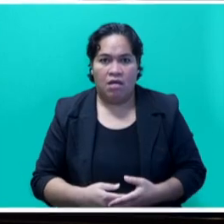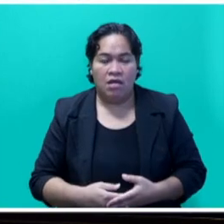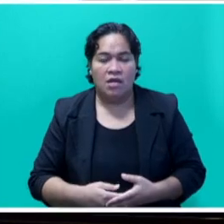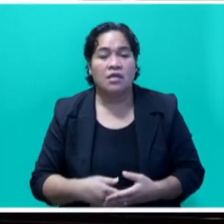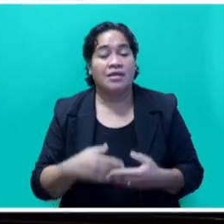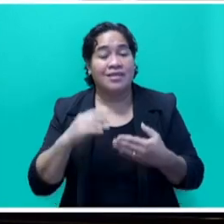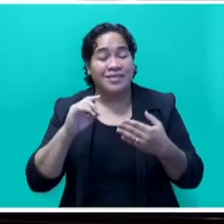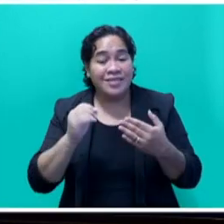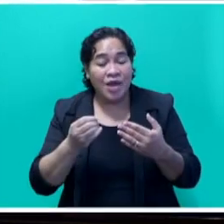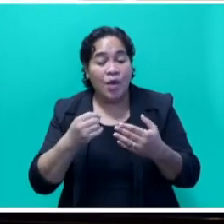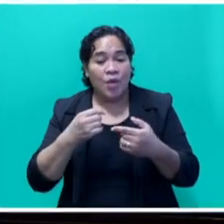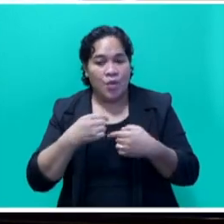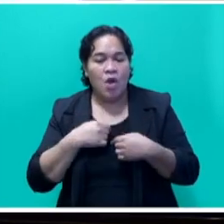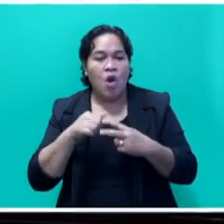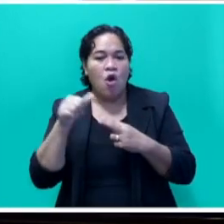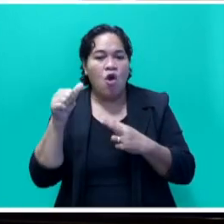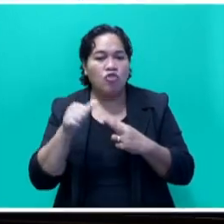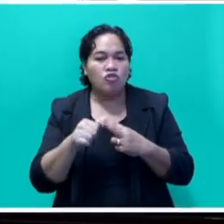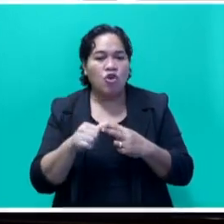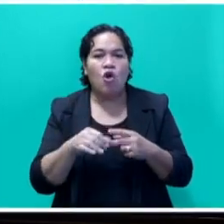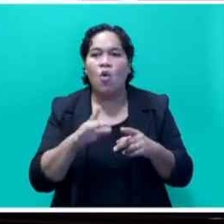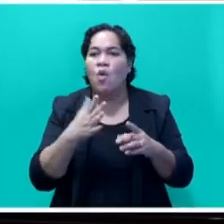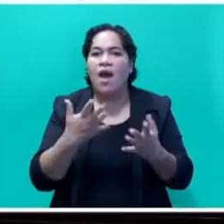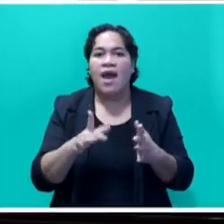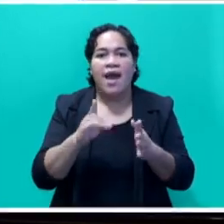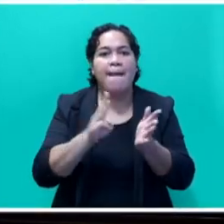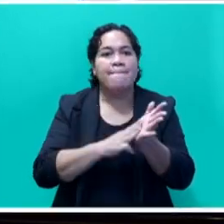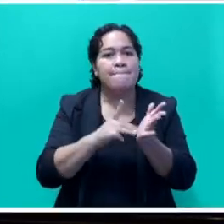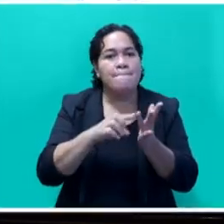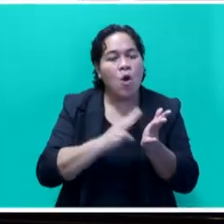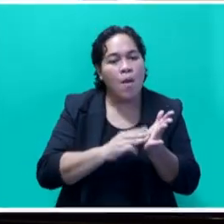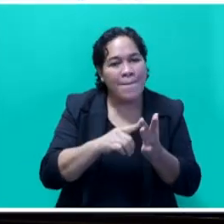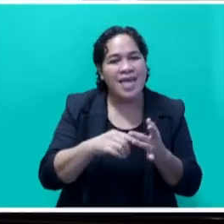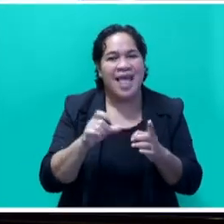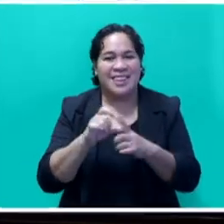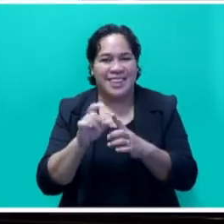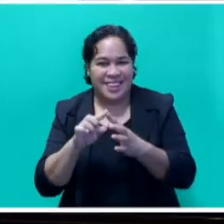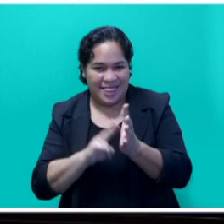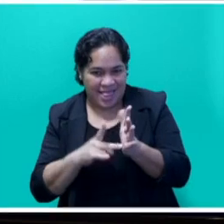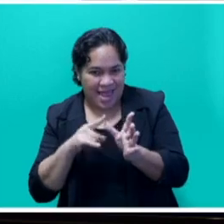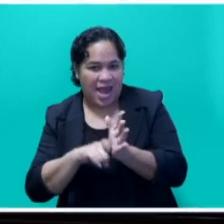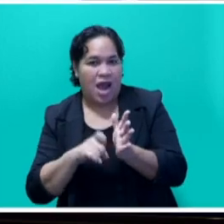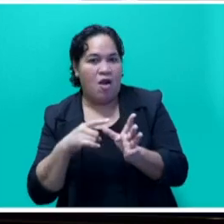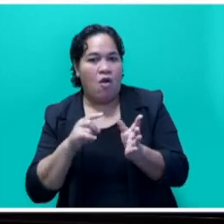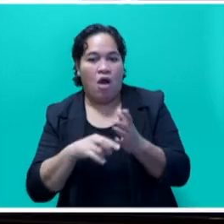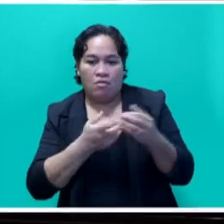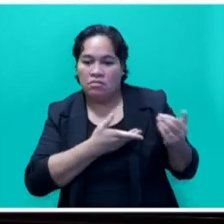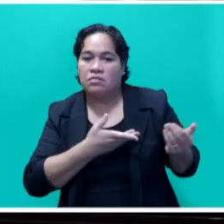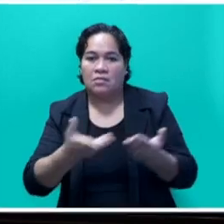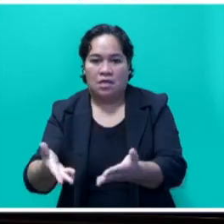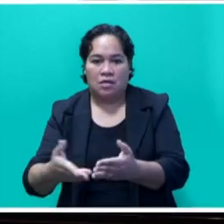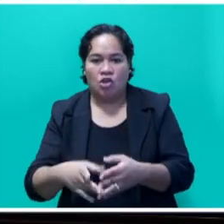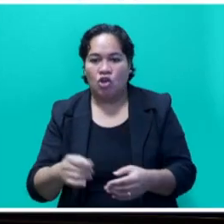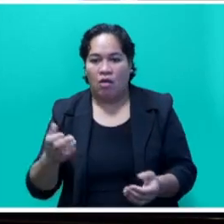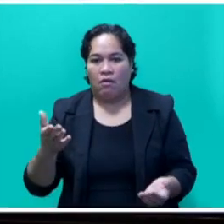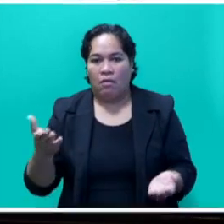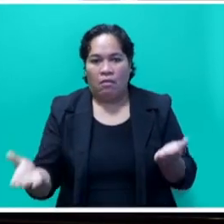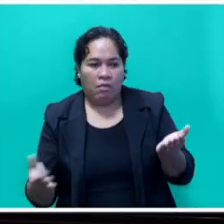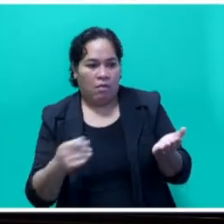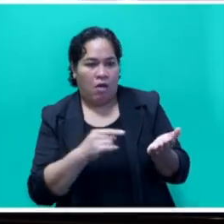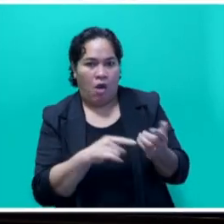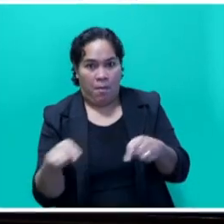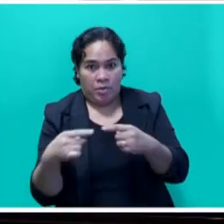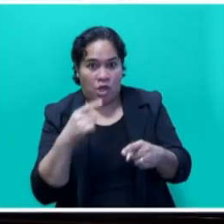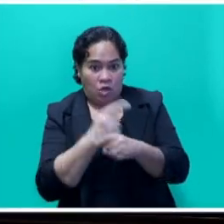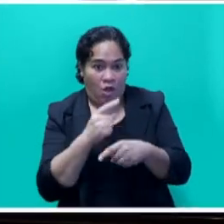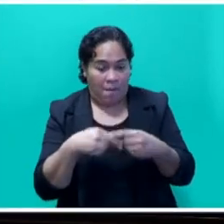then had the alienation of land in Denara and Momi, and no amount of justification. On one hand, you have the opposition talking about,